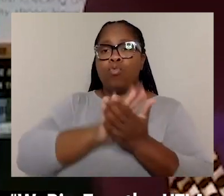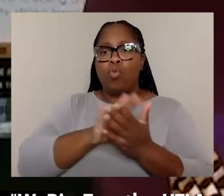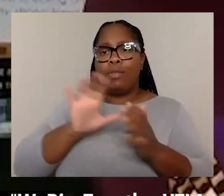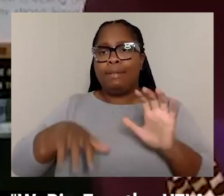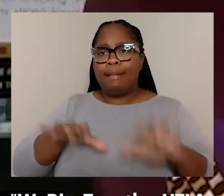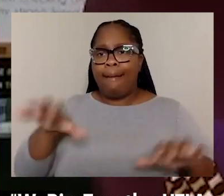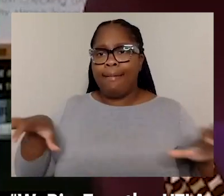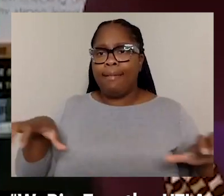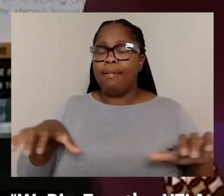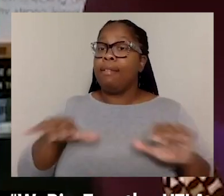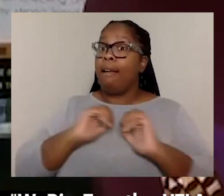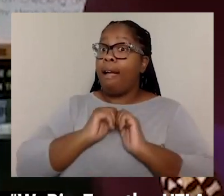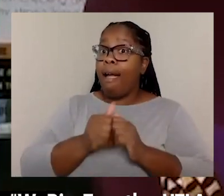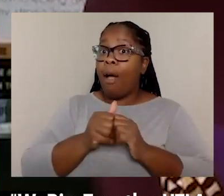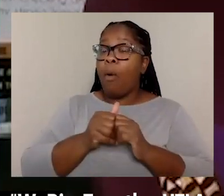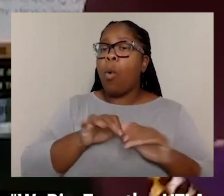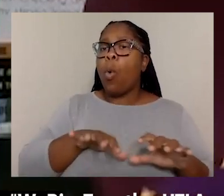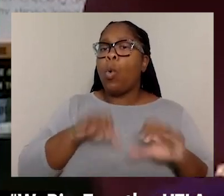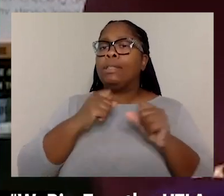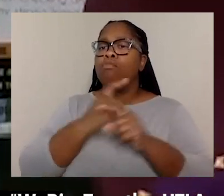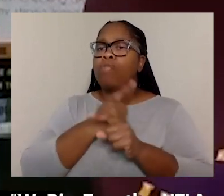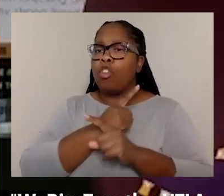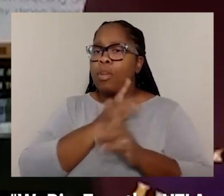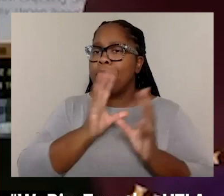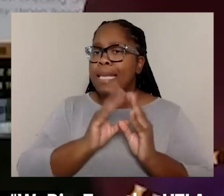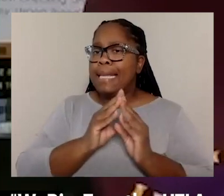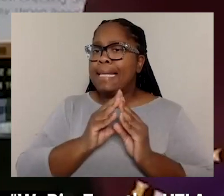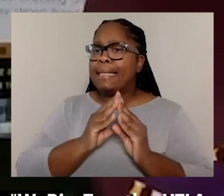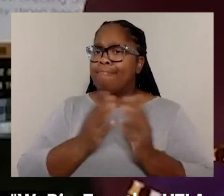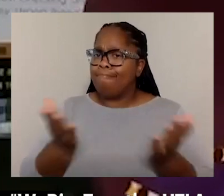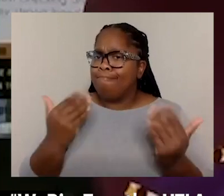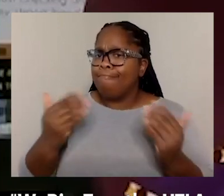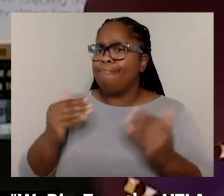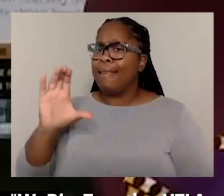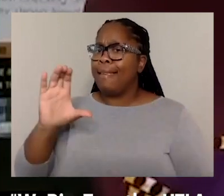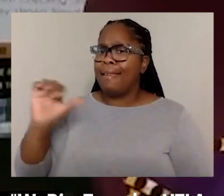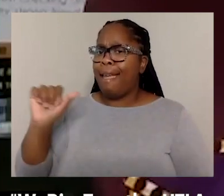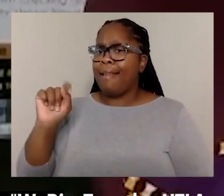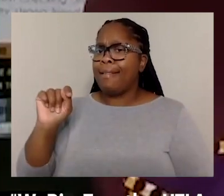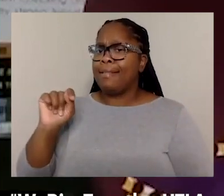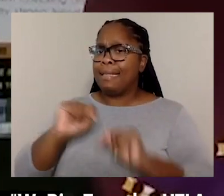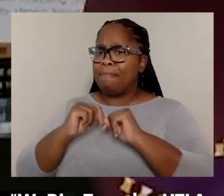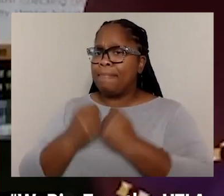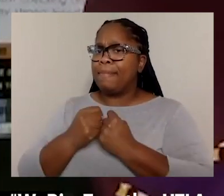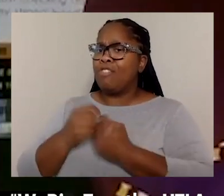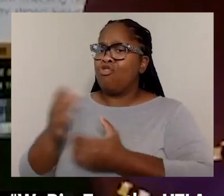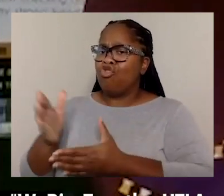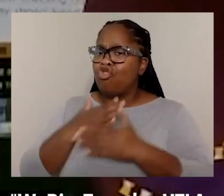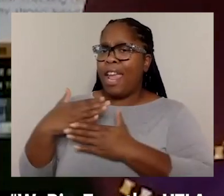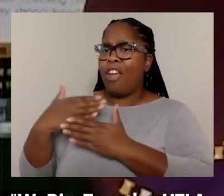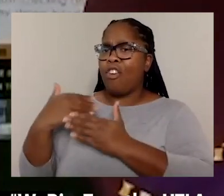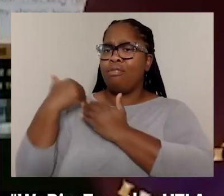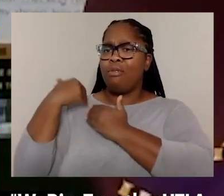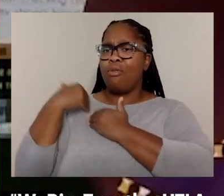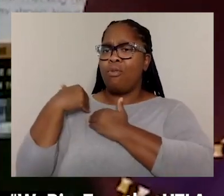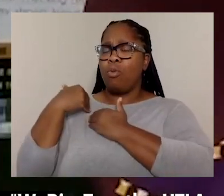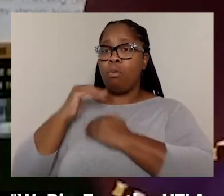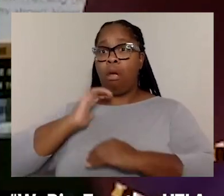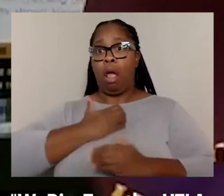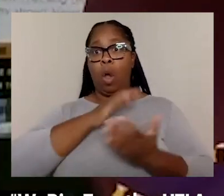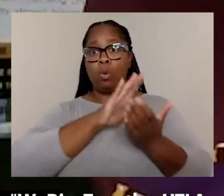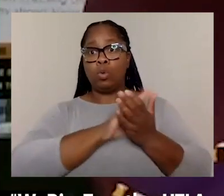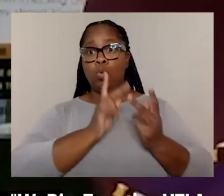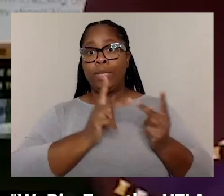and activating your CAT teams to share the load. Our sites will only be strong